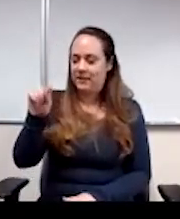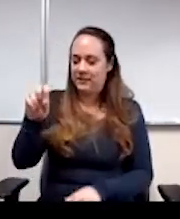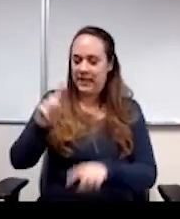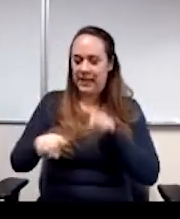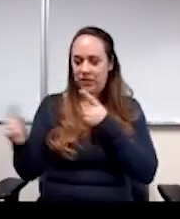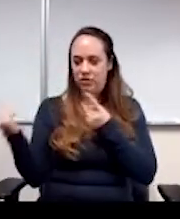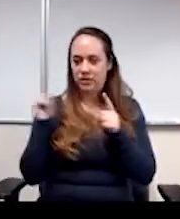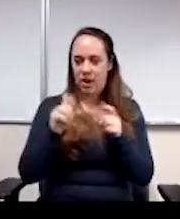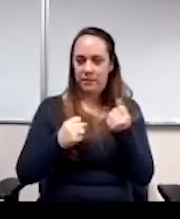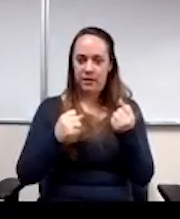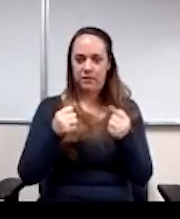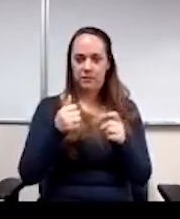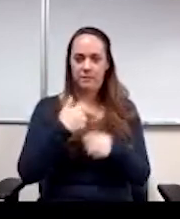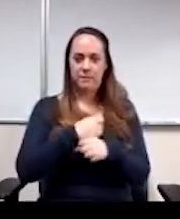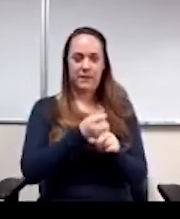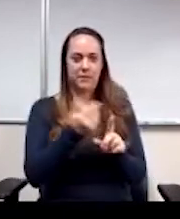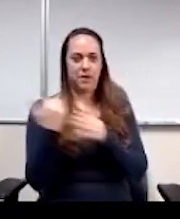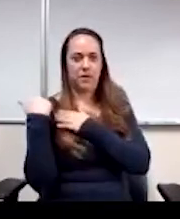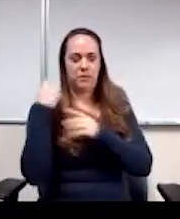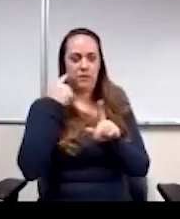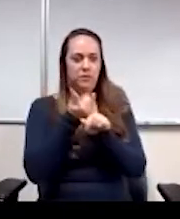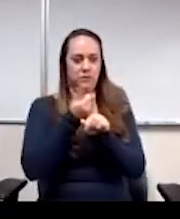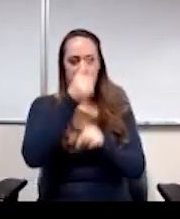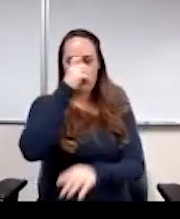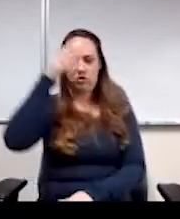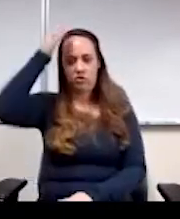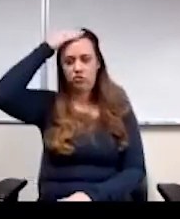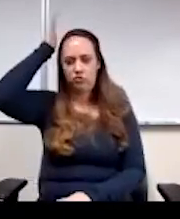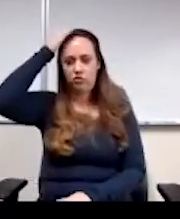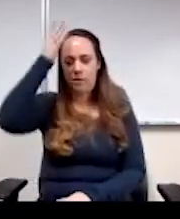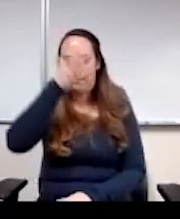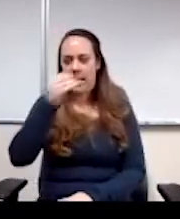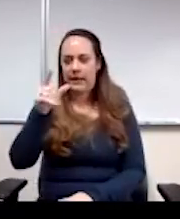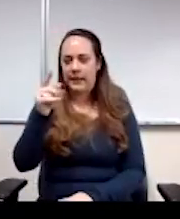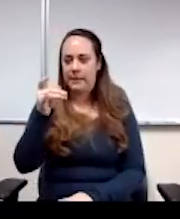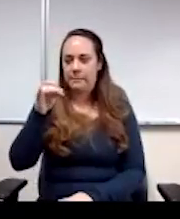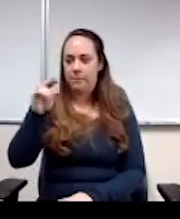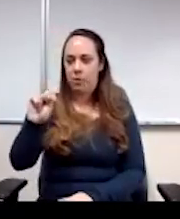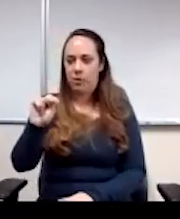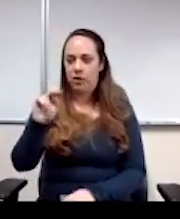because Trump and Lamborn carried the county or